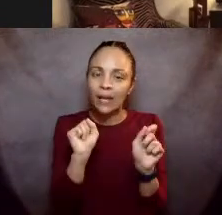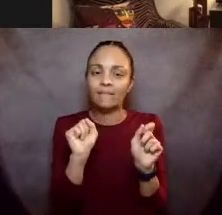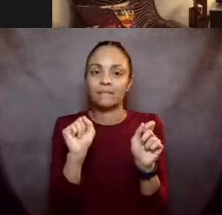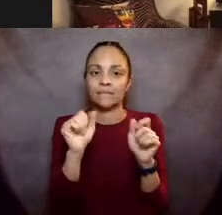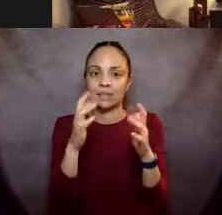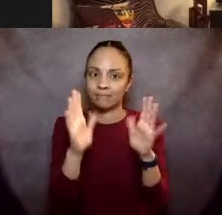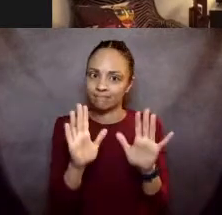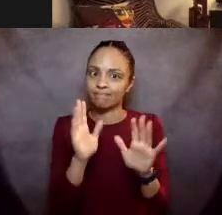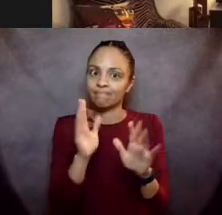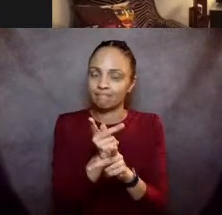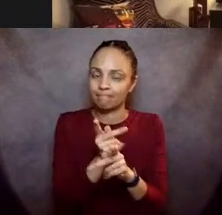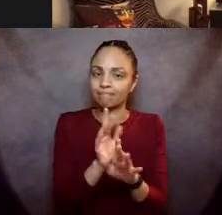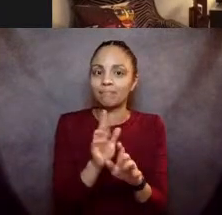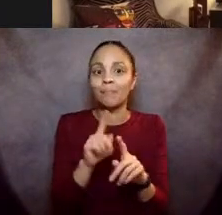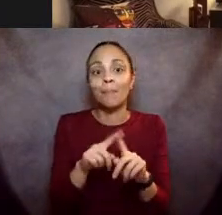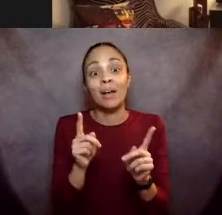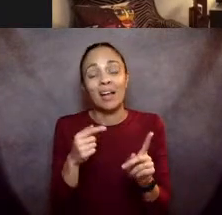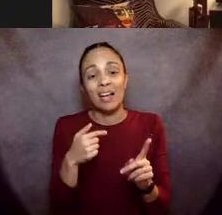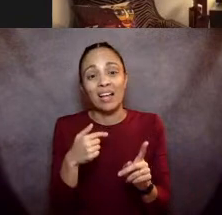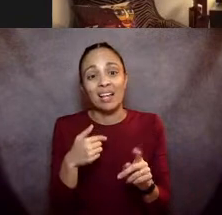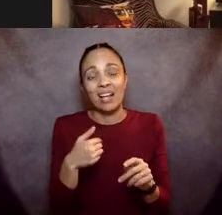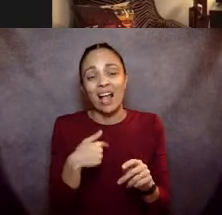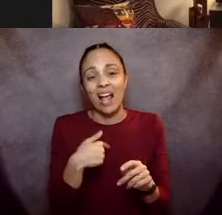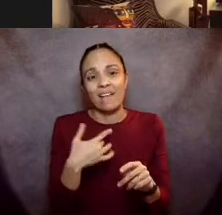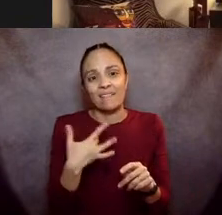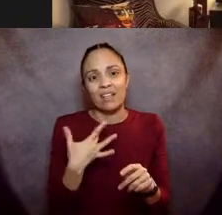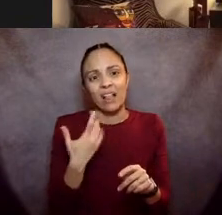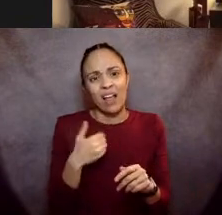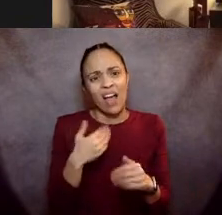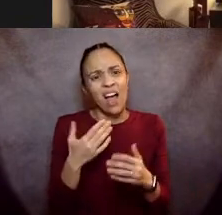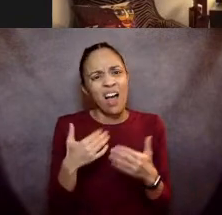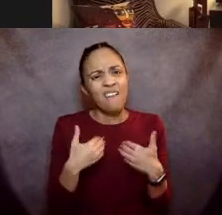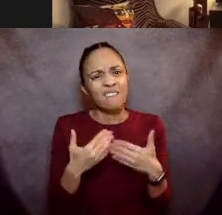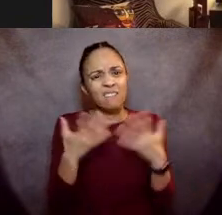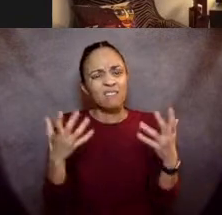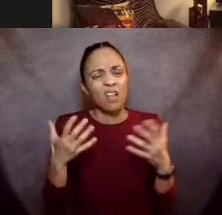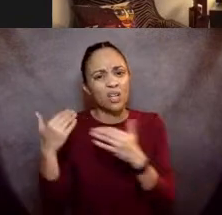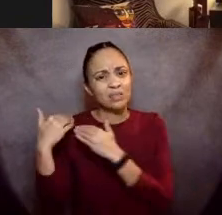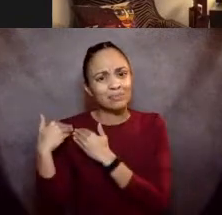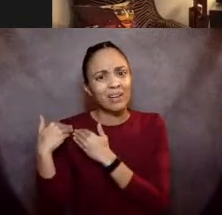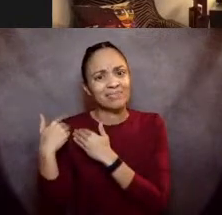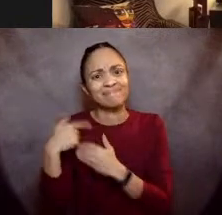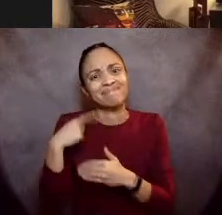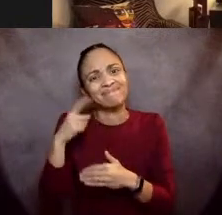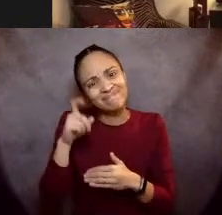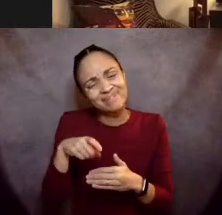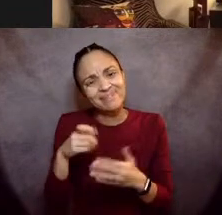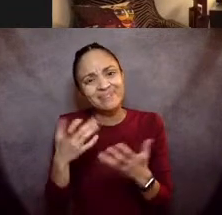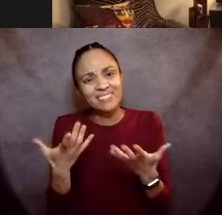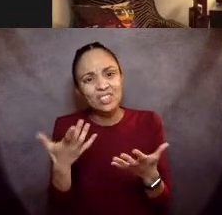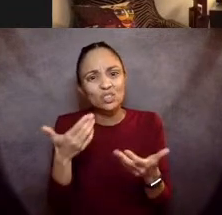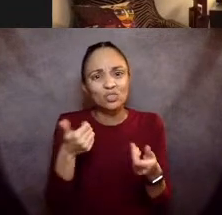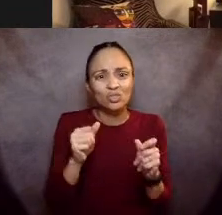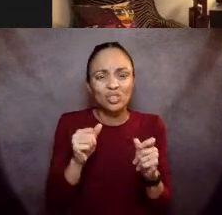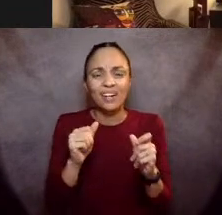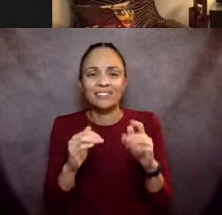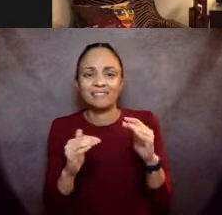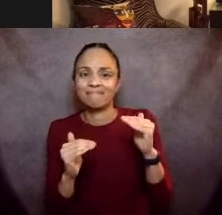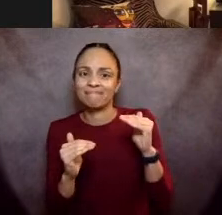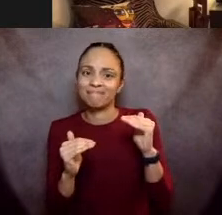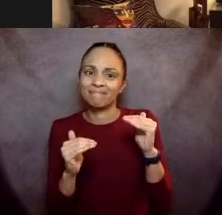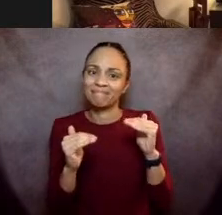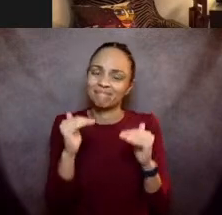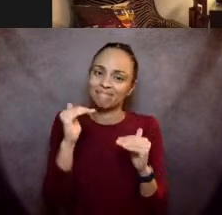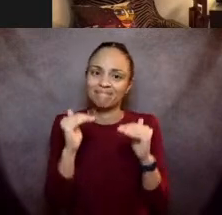I have a lot of responsibilities, you know, and so I have to, you know, like I have to gauge.